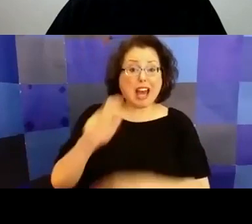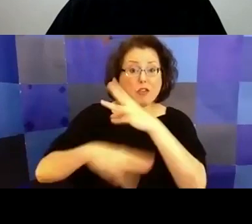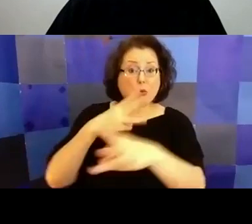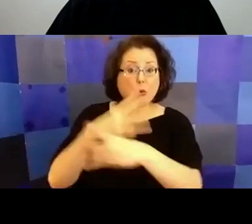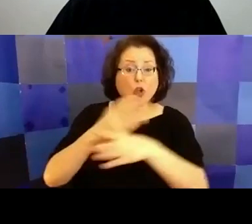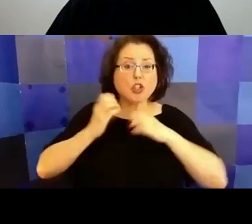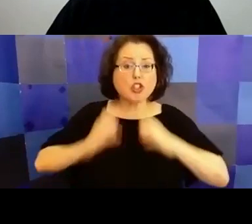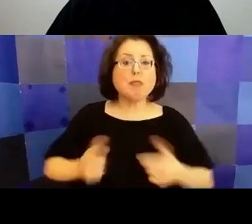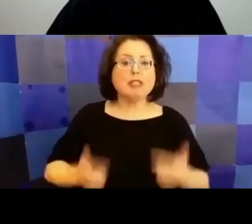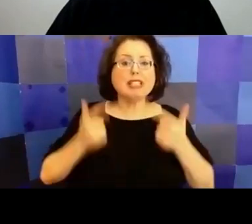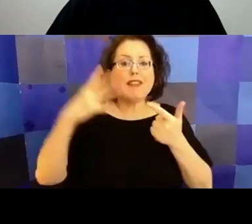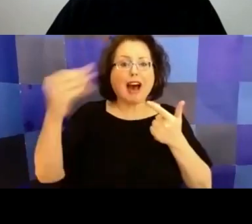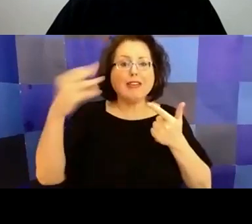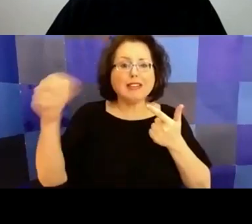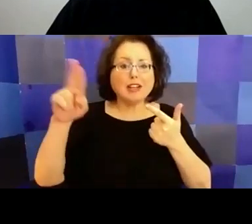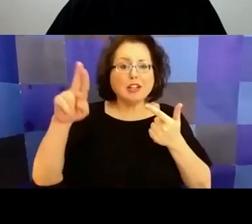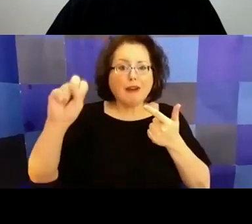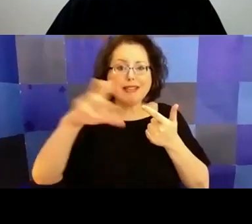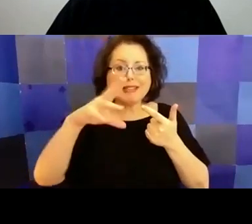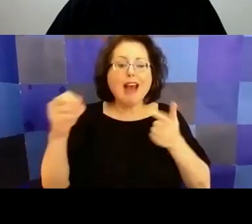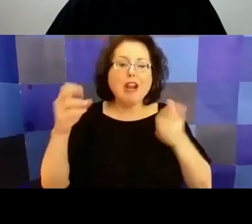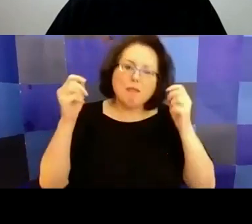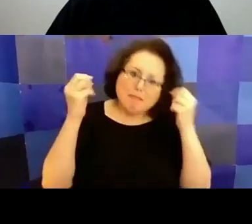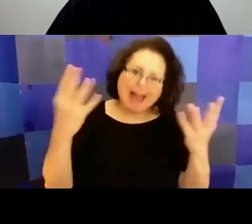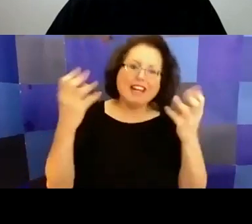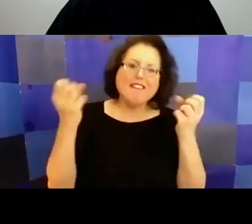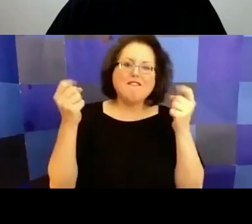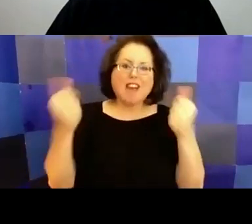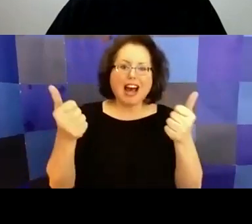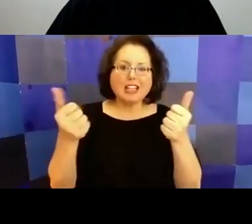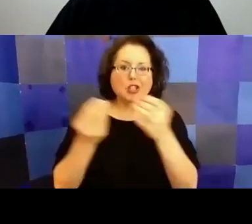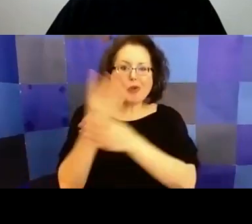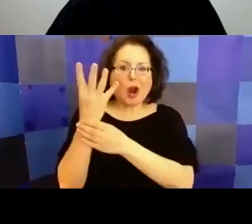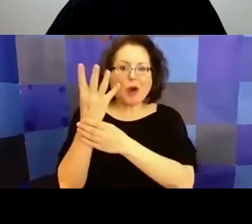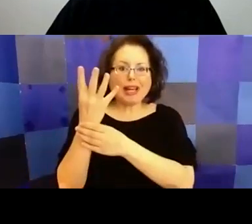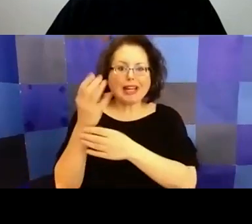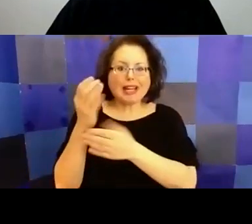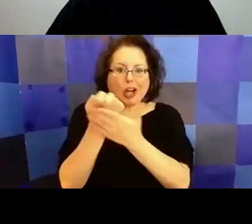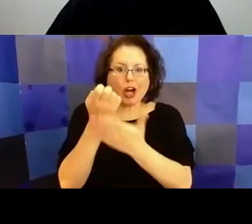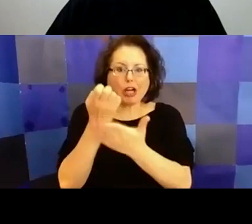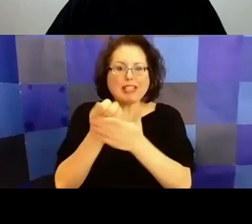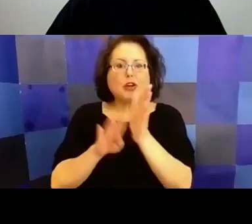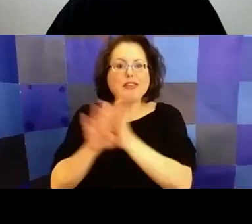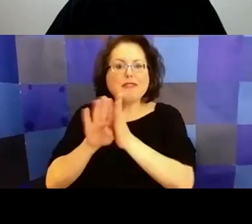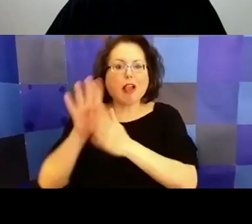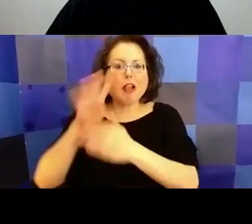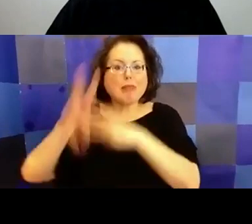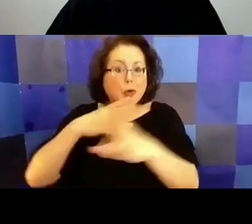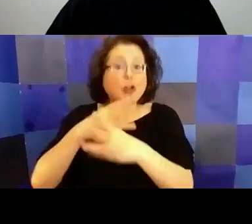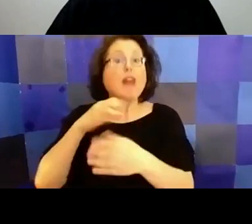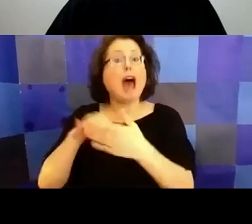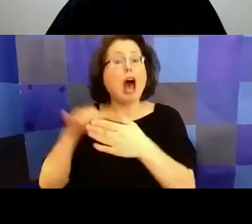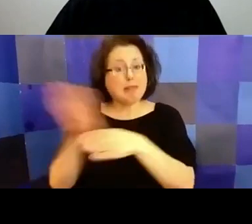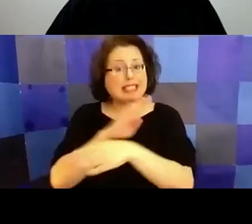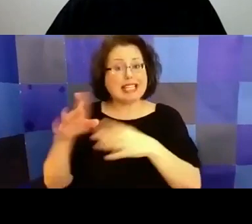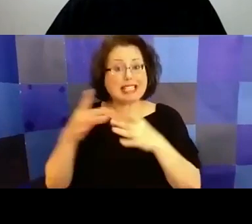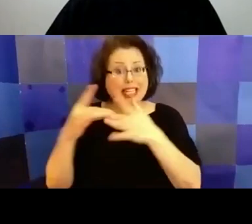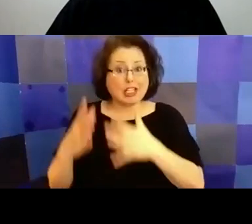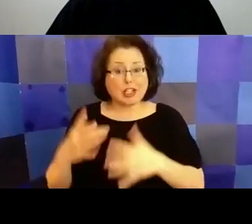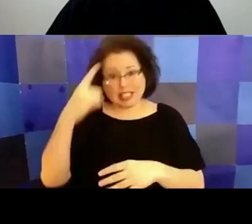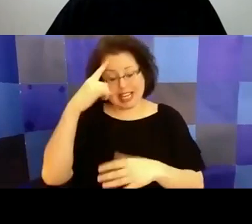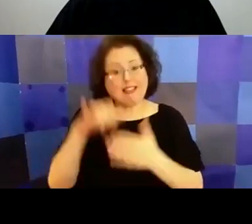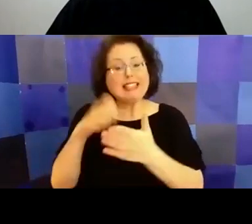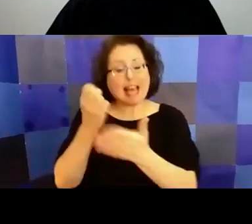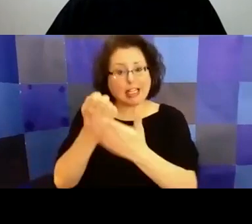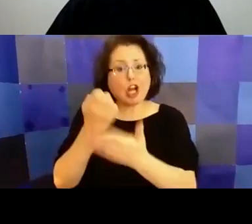outside the United States, and many of the fastest growing economies are in the developing world, these business leaders believe it is in the economic